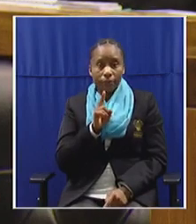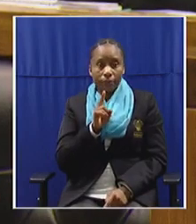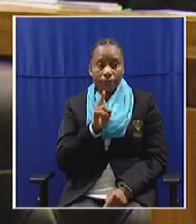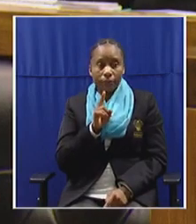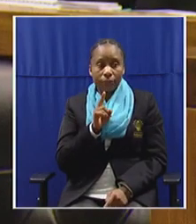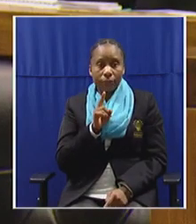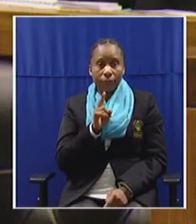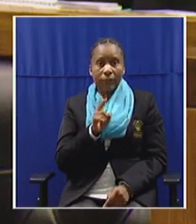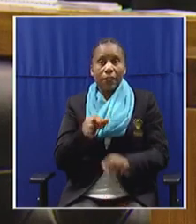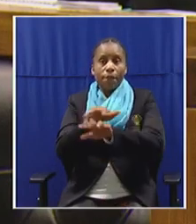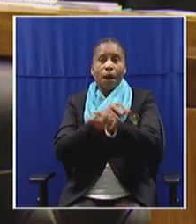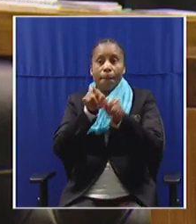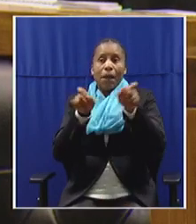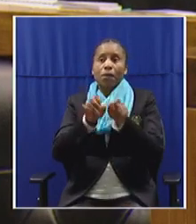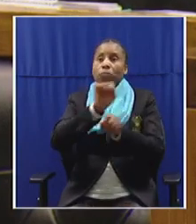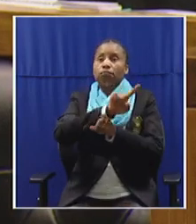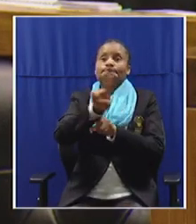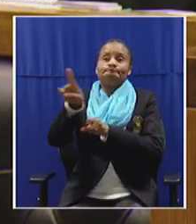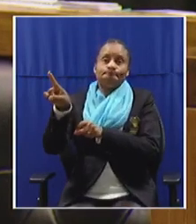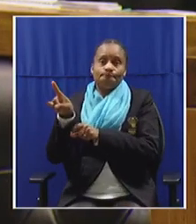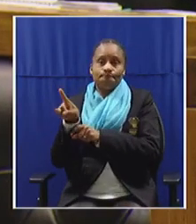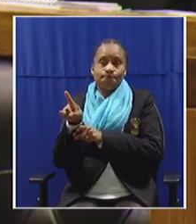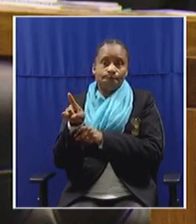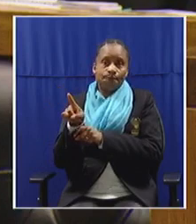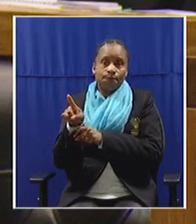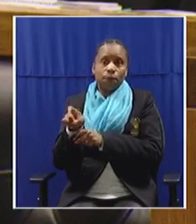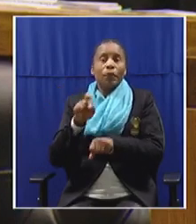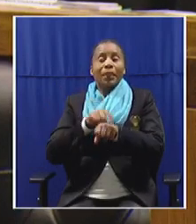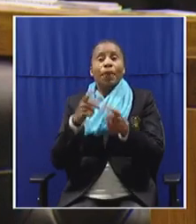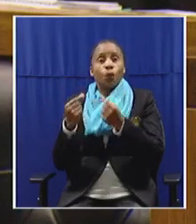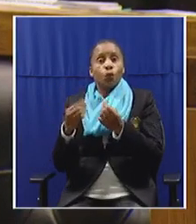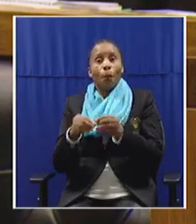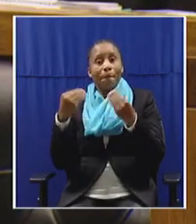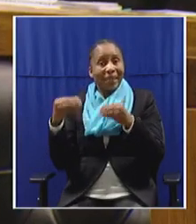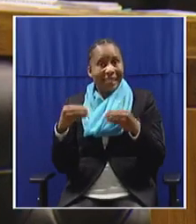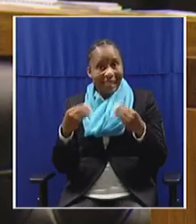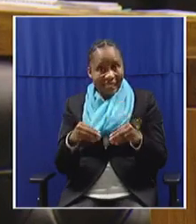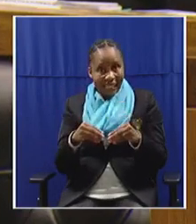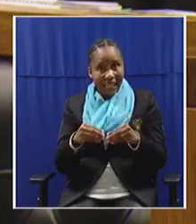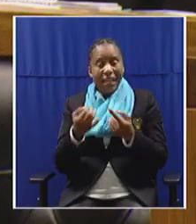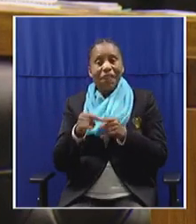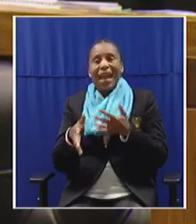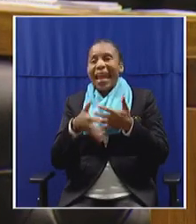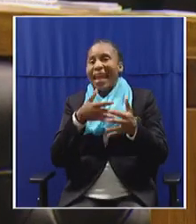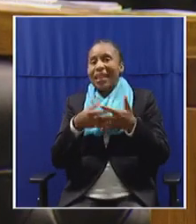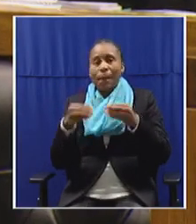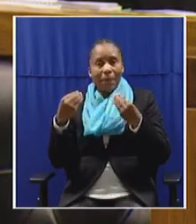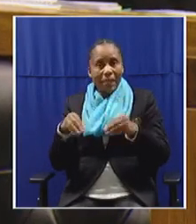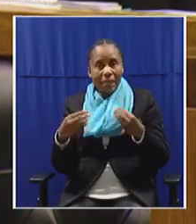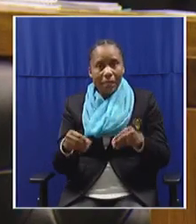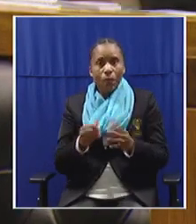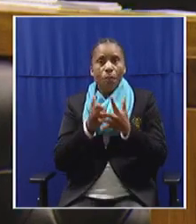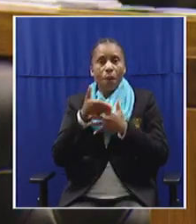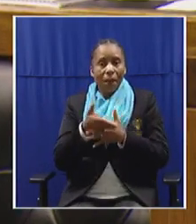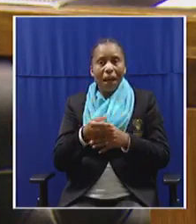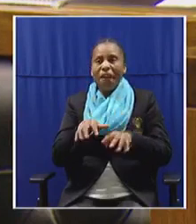to our farmers out there, when they do their business, if you enter into any business venture, whether it's farming,